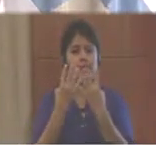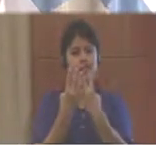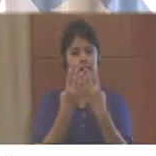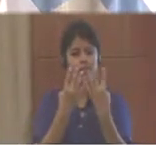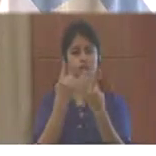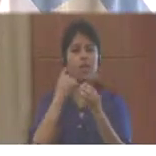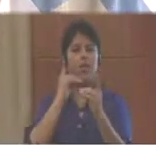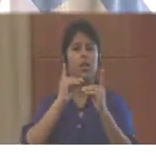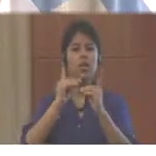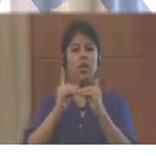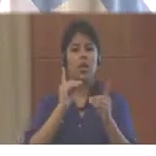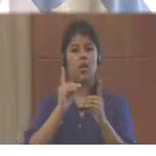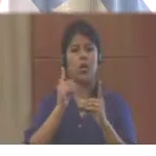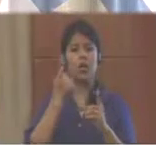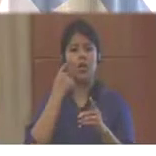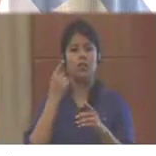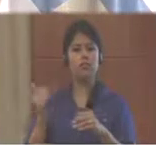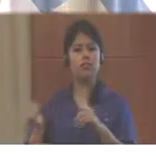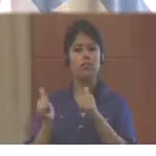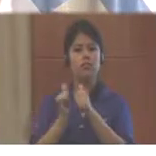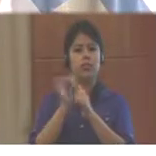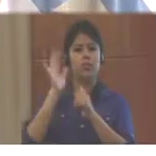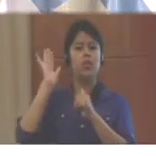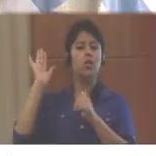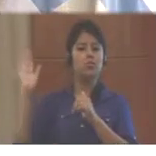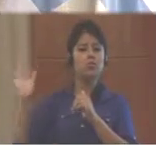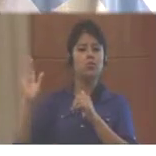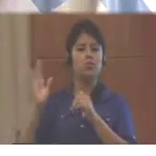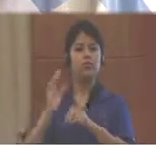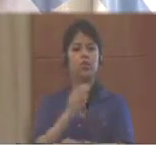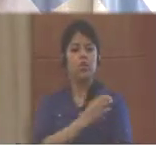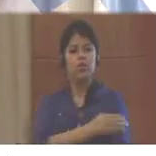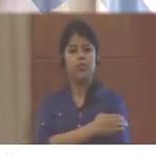transparent way and in a dialogue